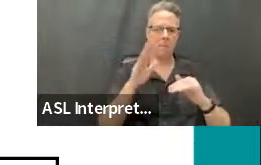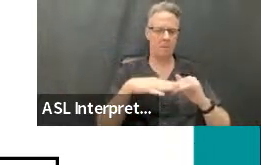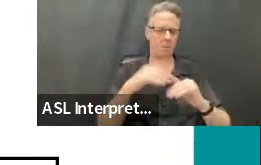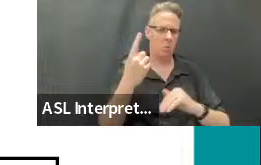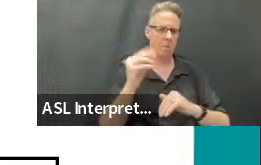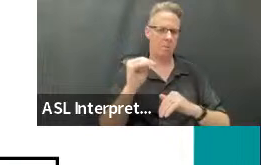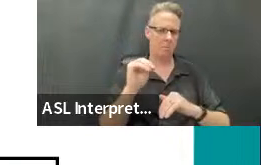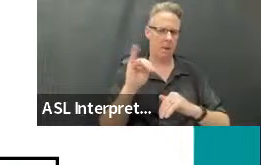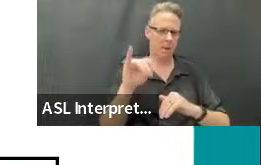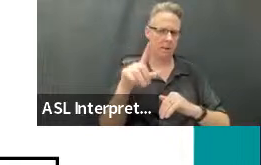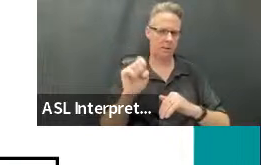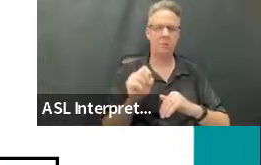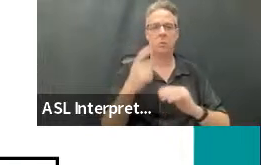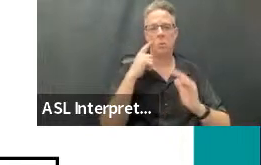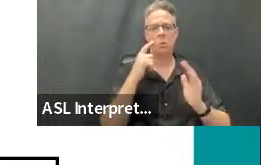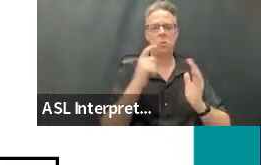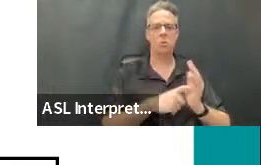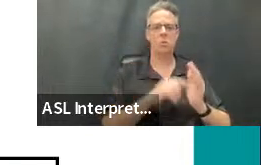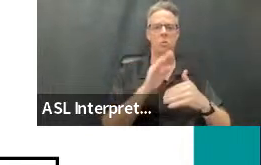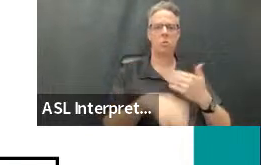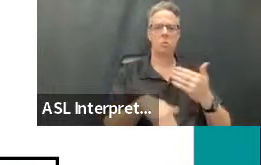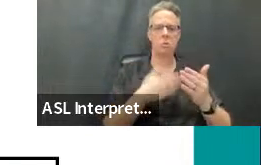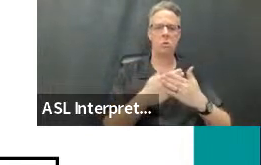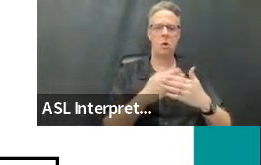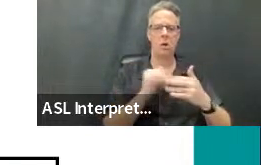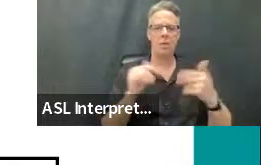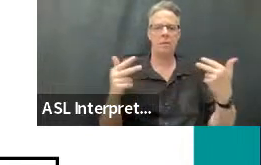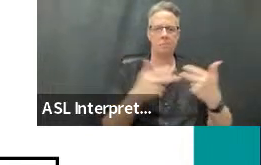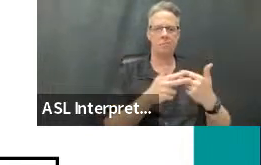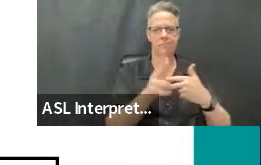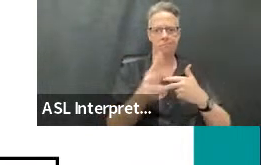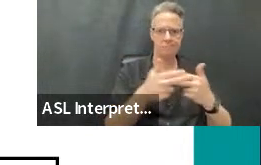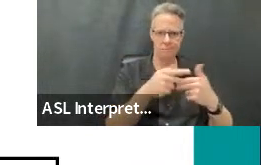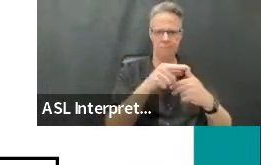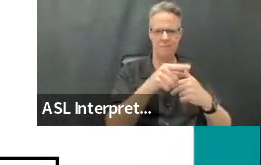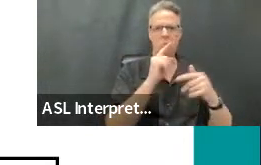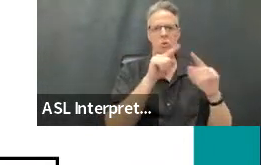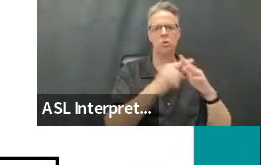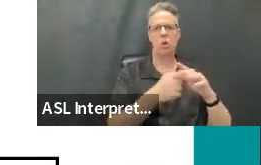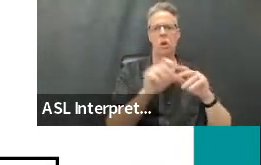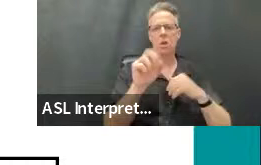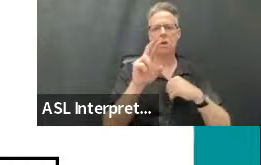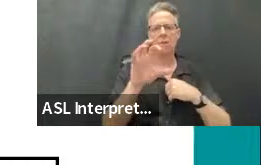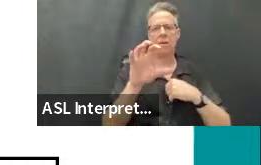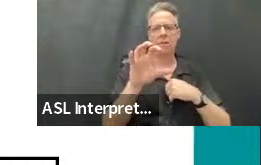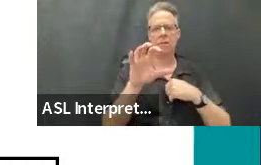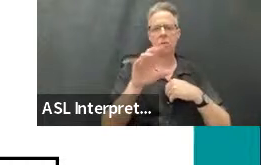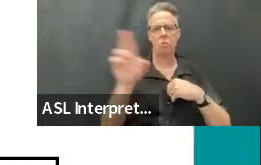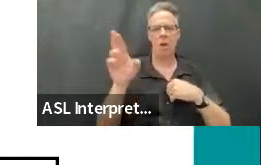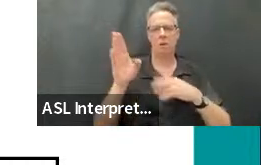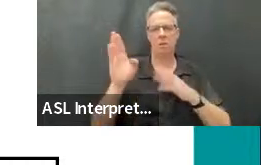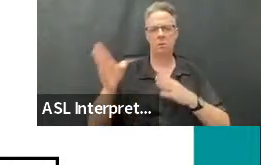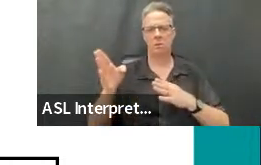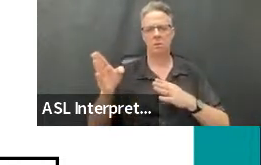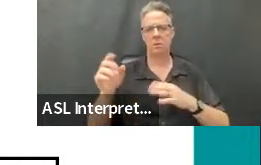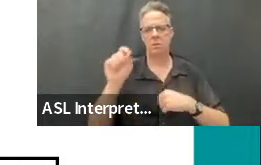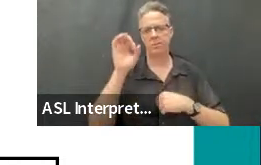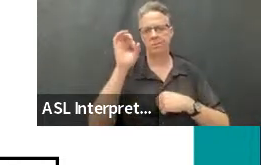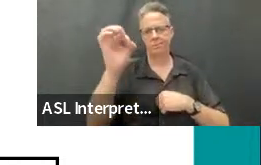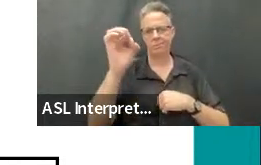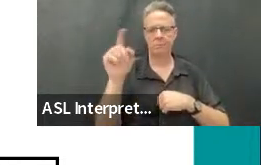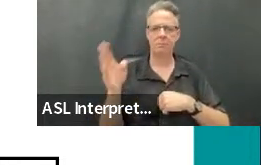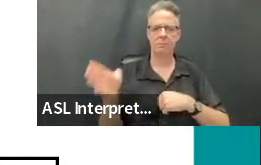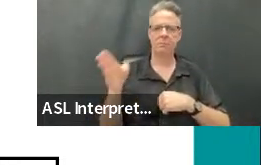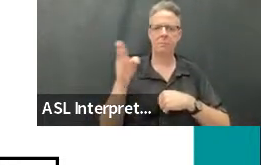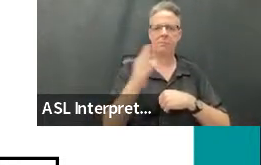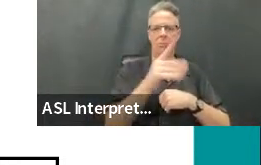1 mile. As you can see, all of our interchange distances between our interchanges, with starting at SR 500 on the right with the dot, they're